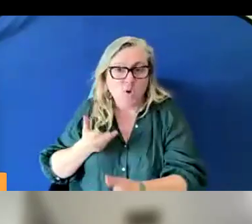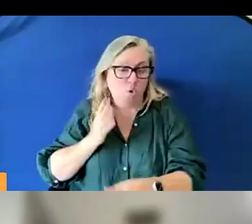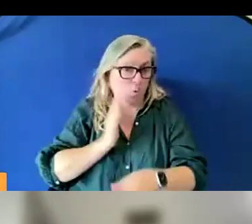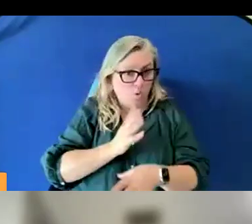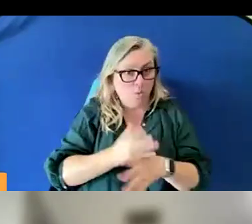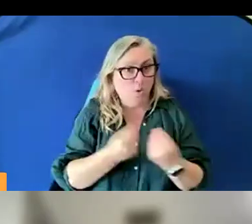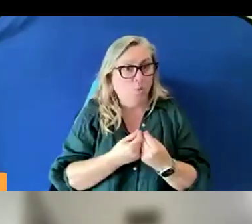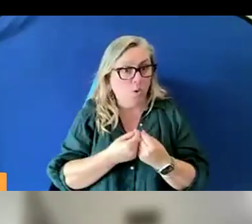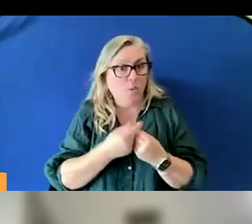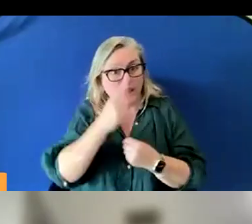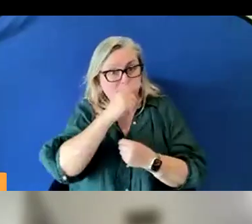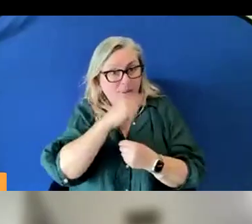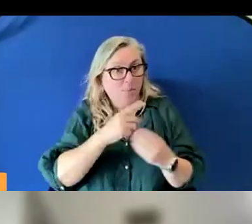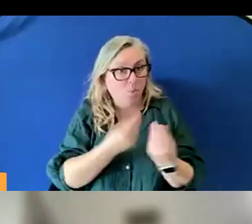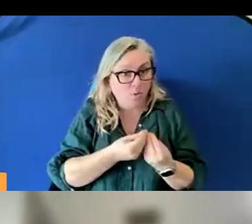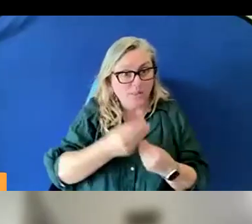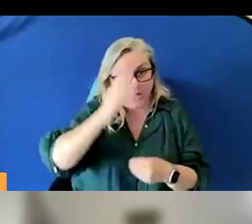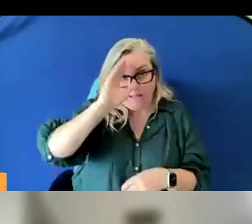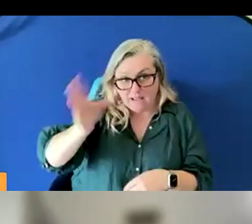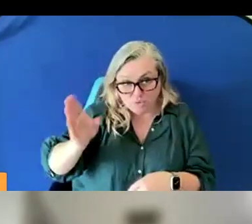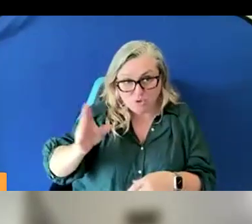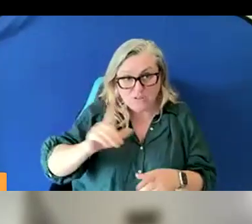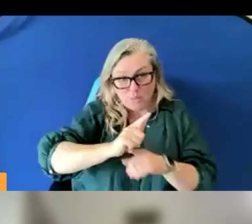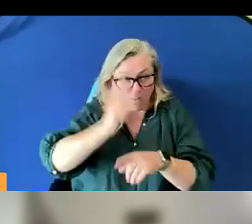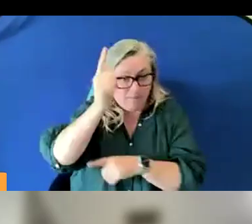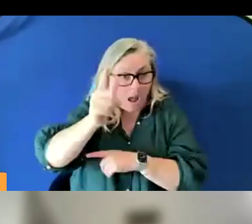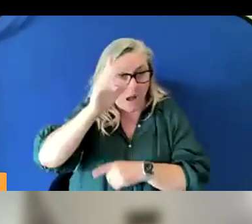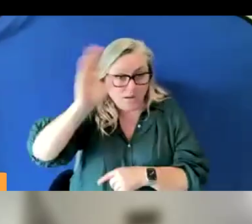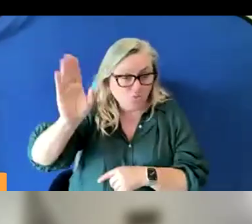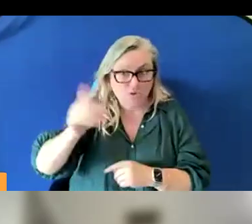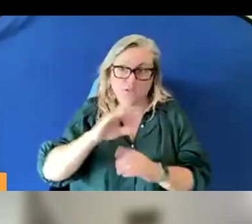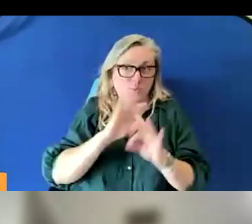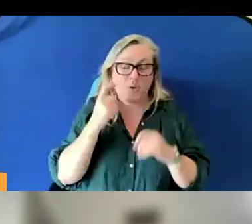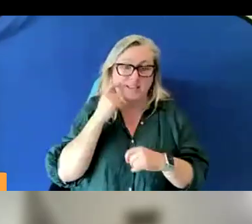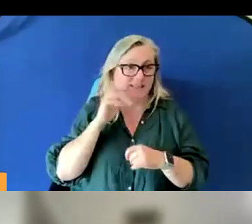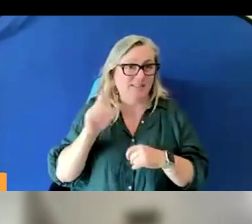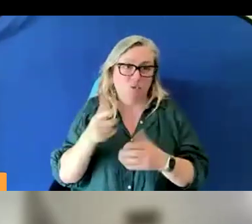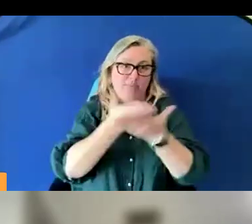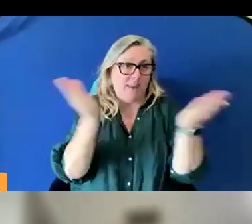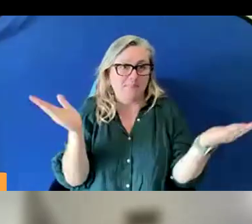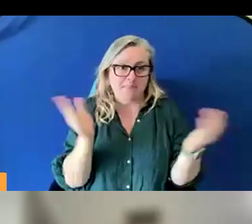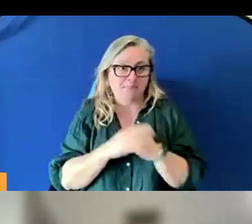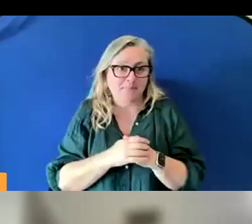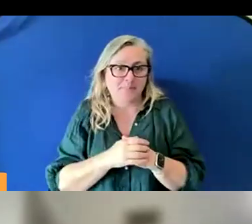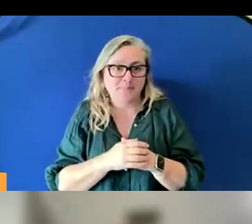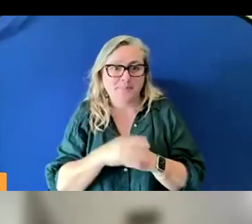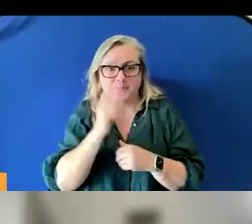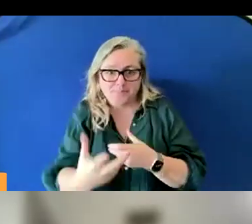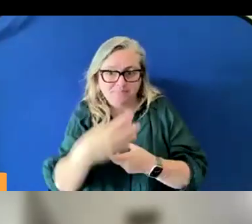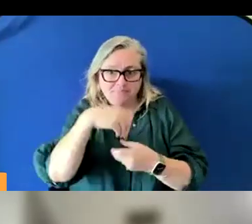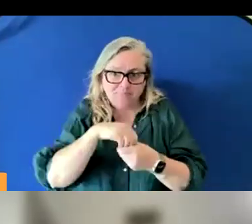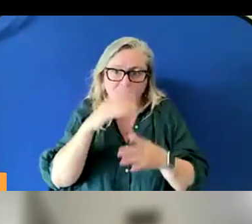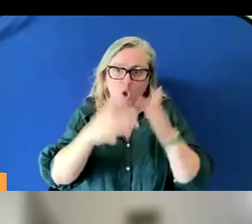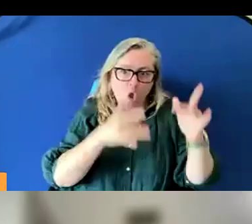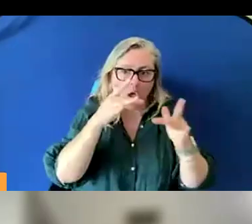as well, and that's often not as easy for folk in those communities. So getting involved where possible in online,